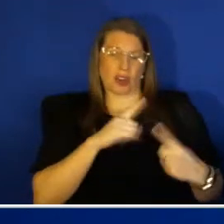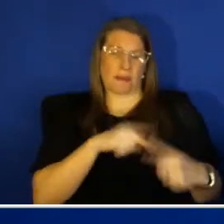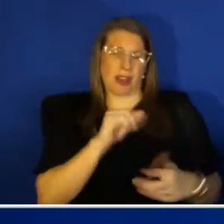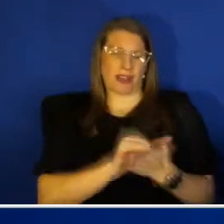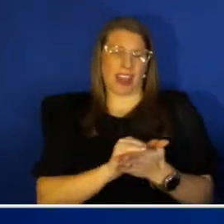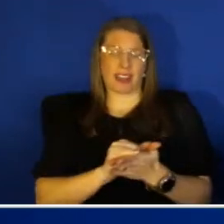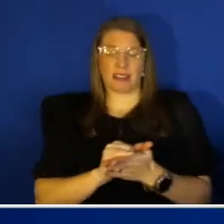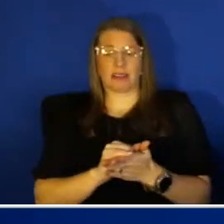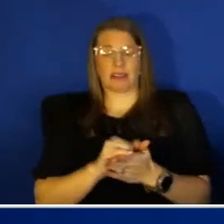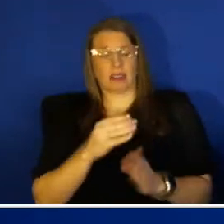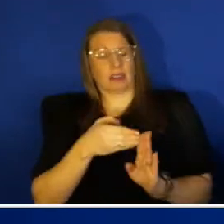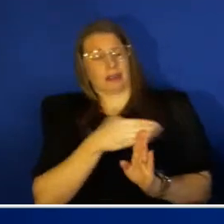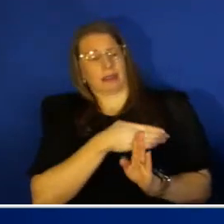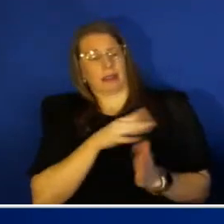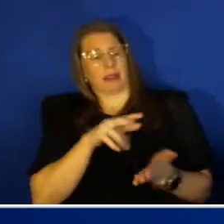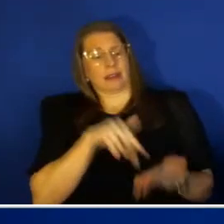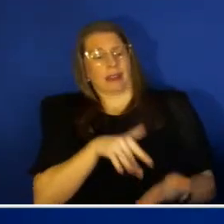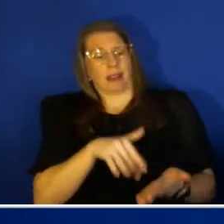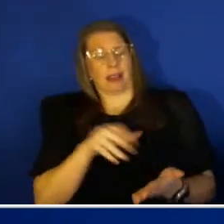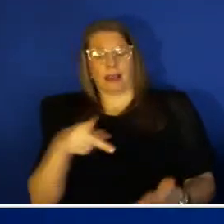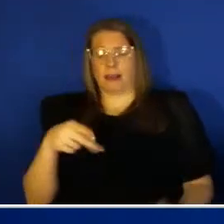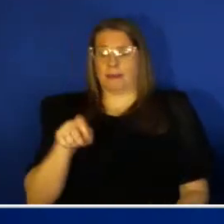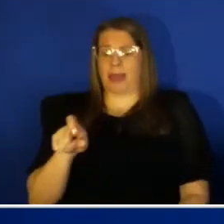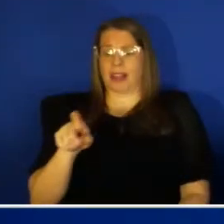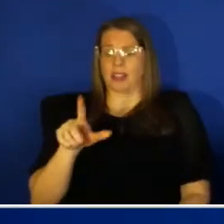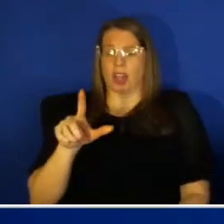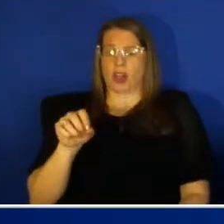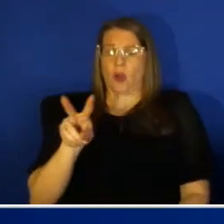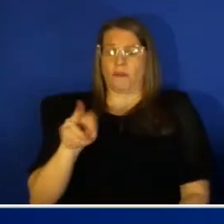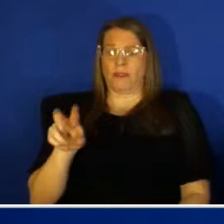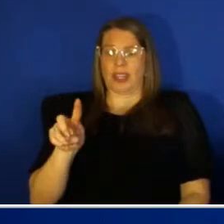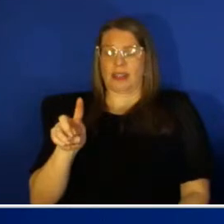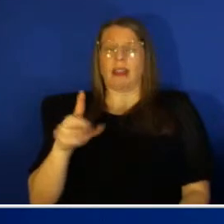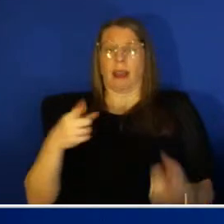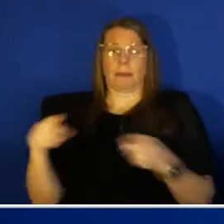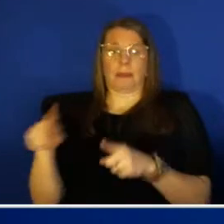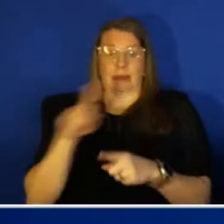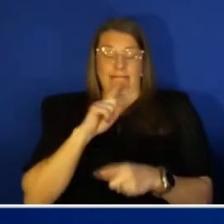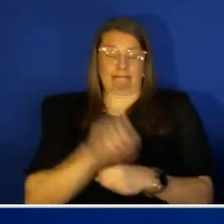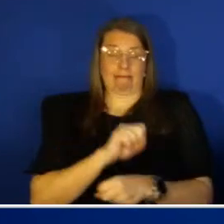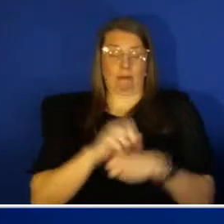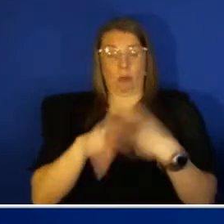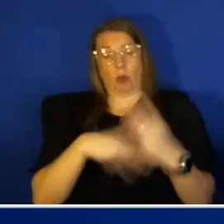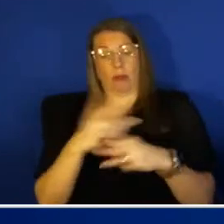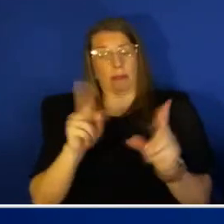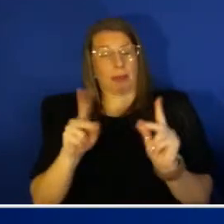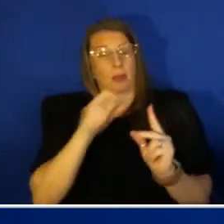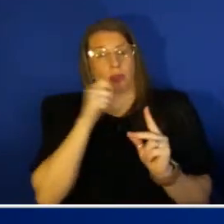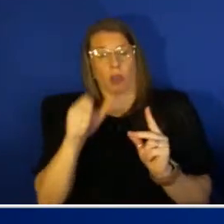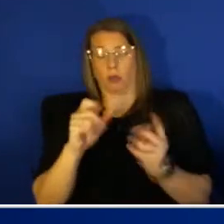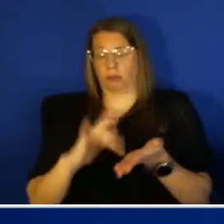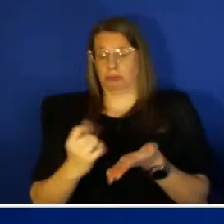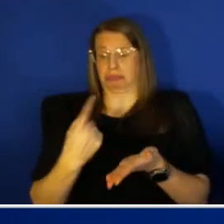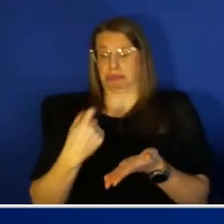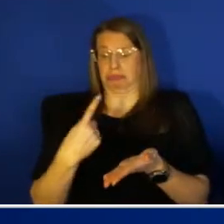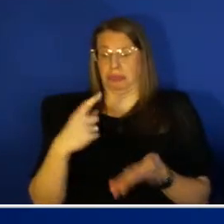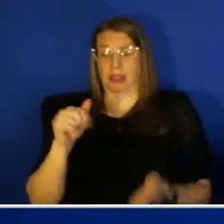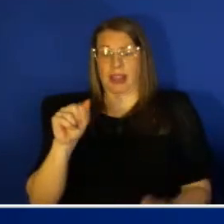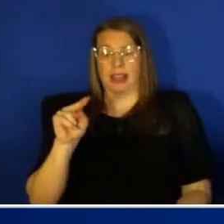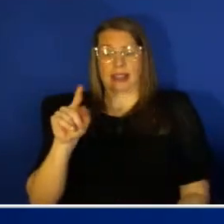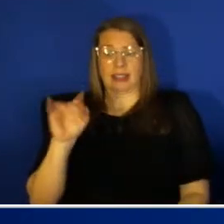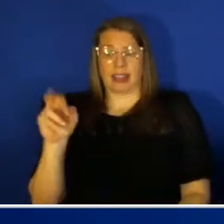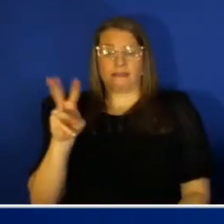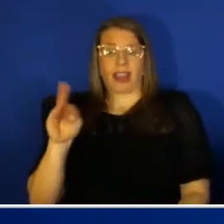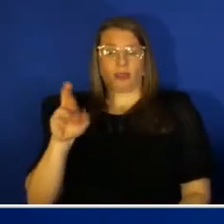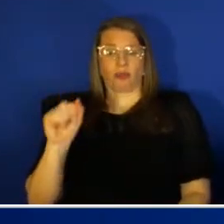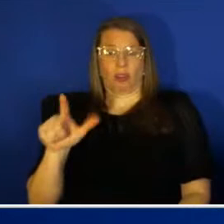of Paxlovid showed that that did happen. We know that in the real world, people who don't take those antivirals or that antiviral, it